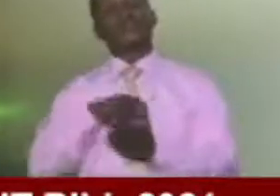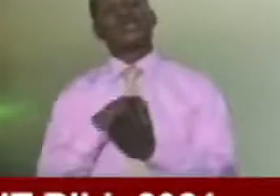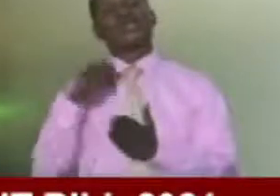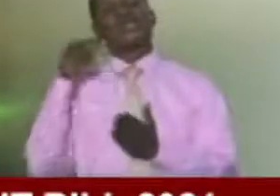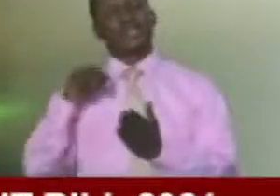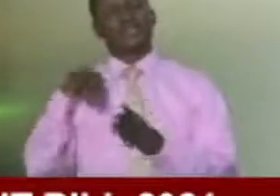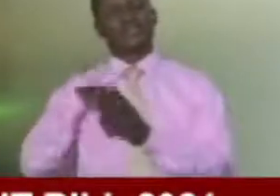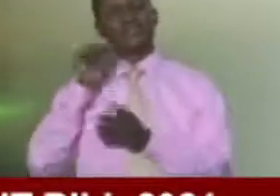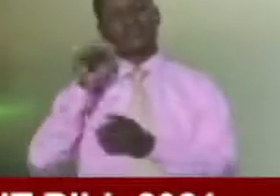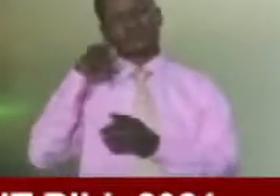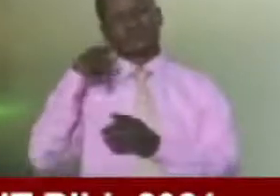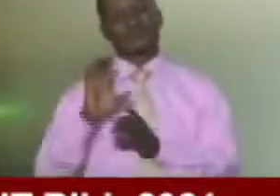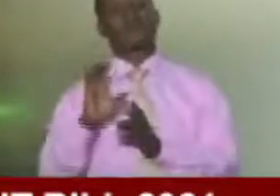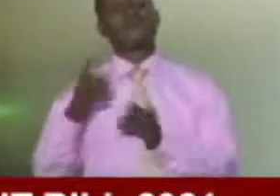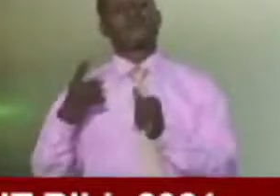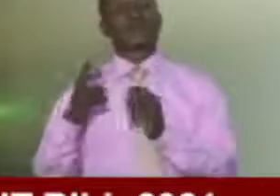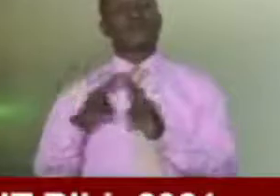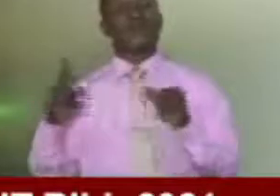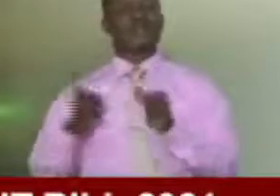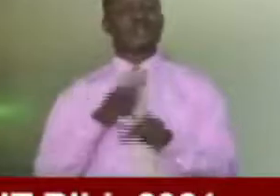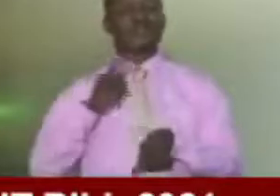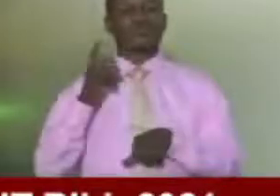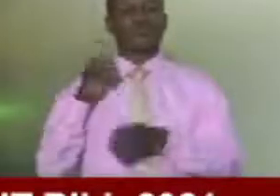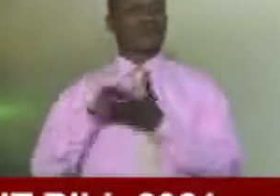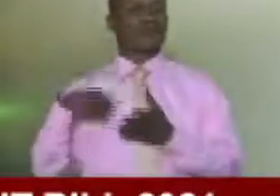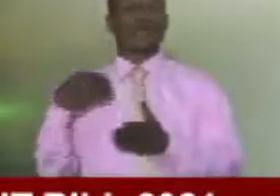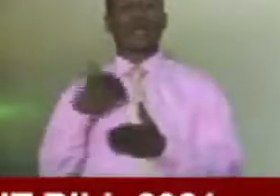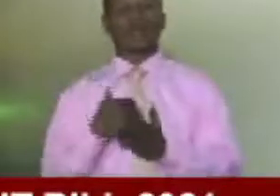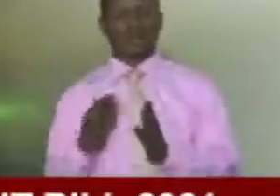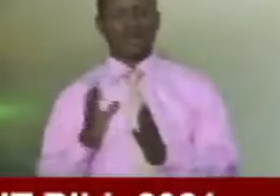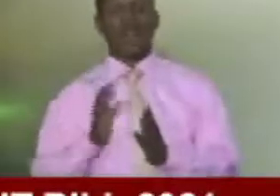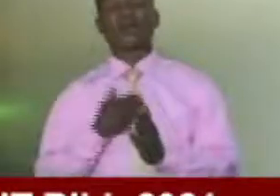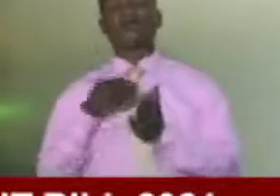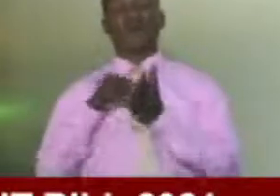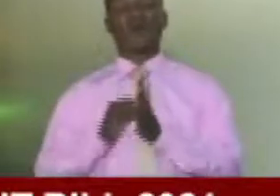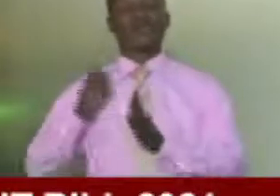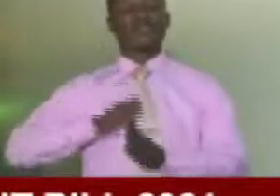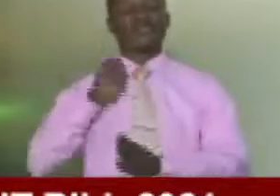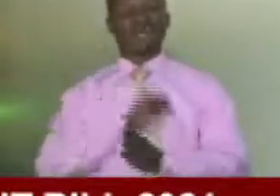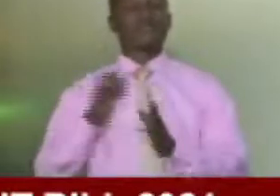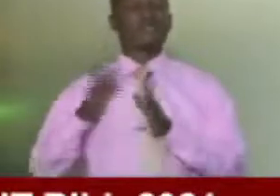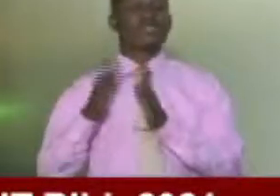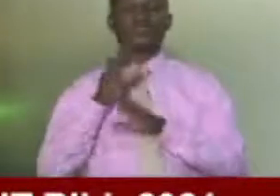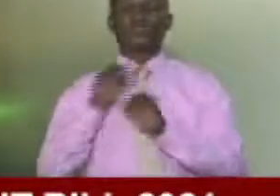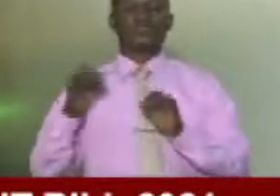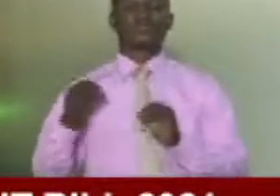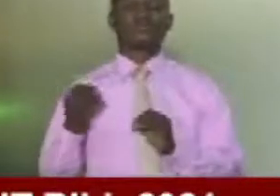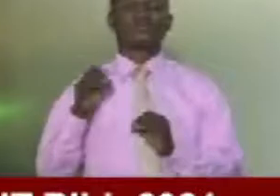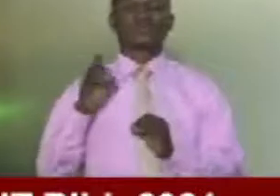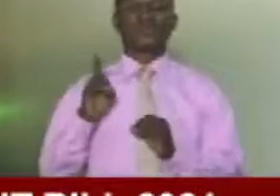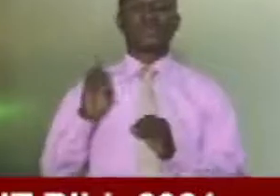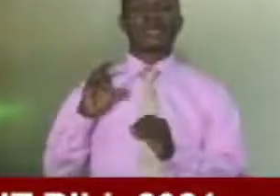ABC. The very first one that we had, there were no ESCO, there were no delegates. So we did